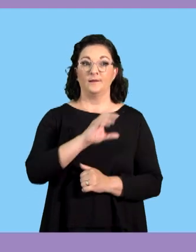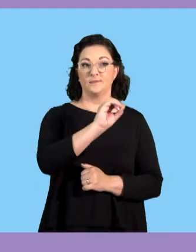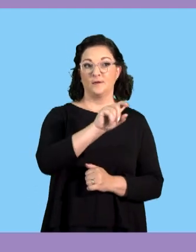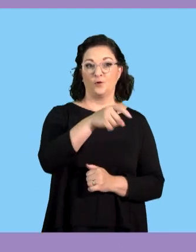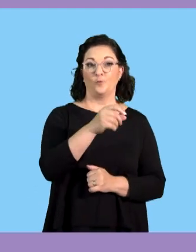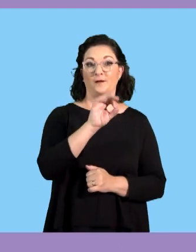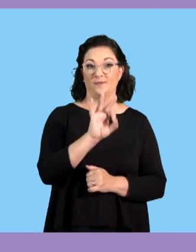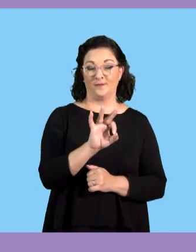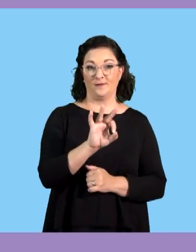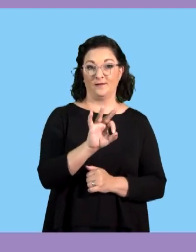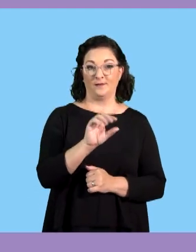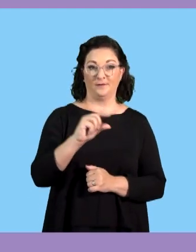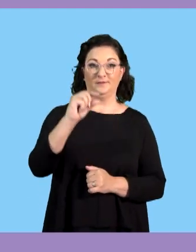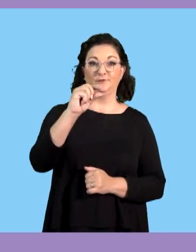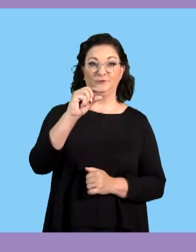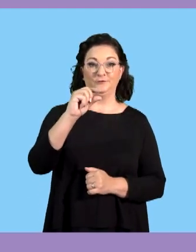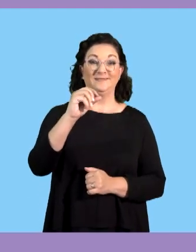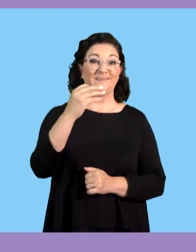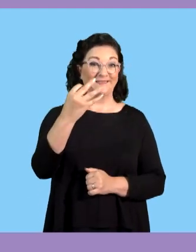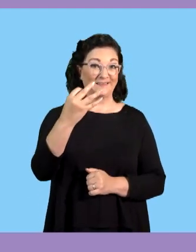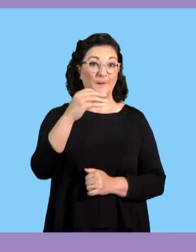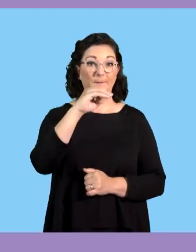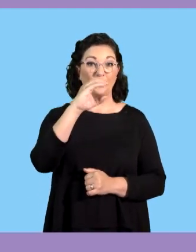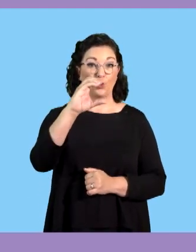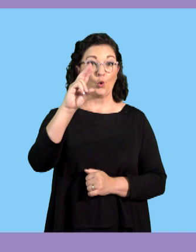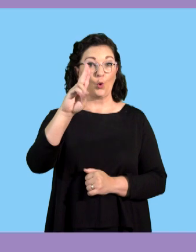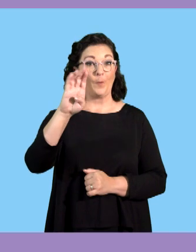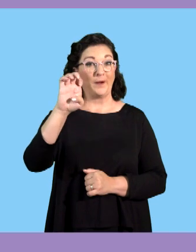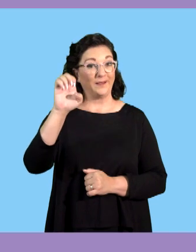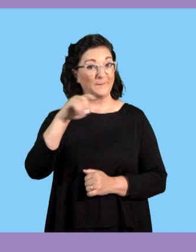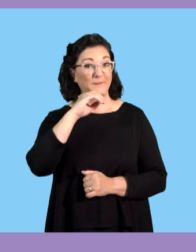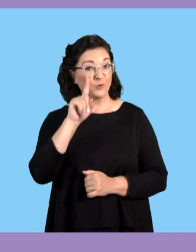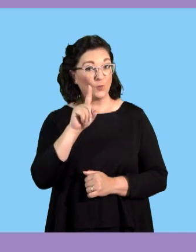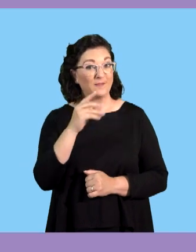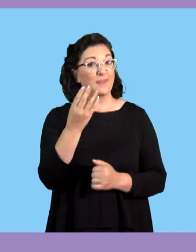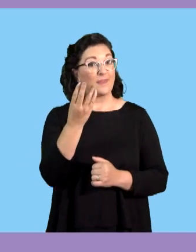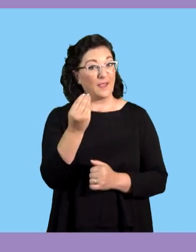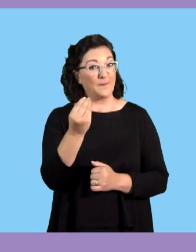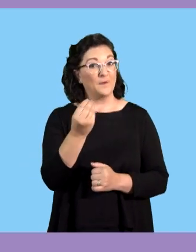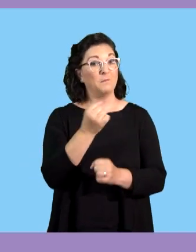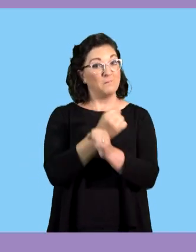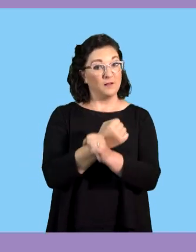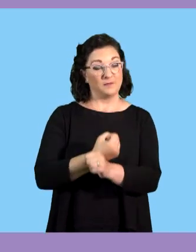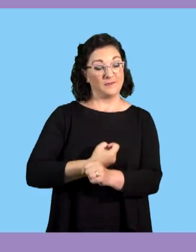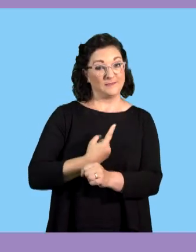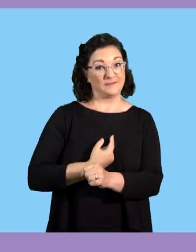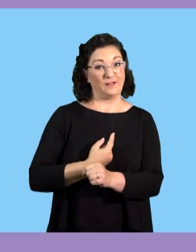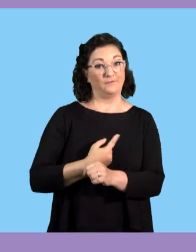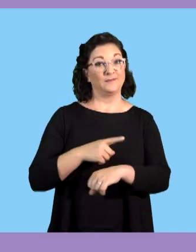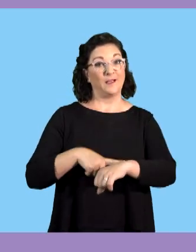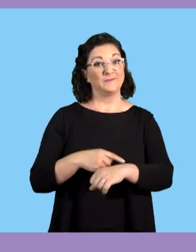Calculate 0.3 cubed. And cubed means a number multiplying by